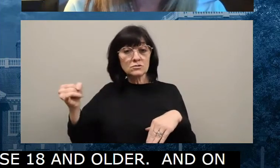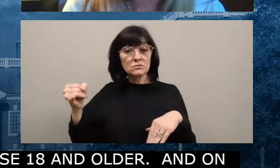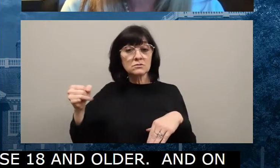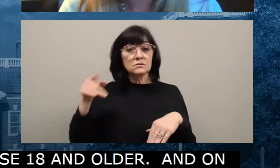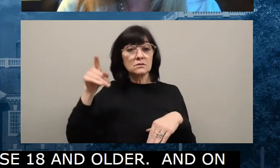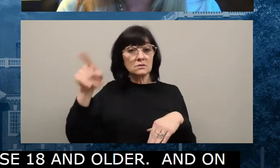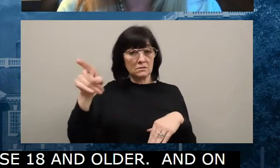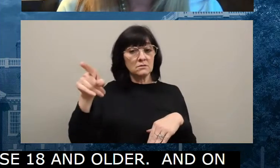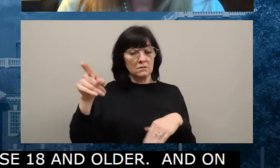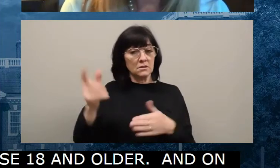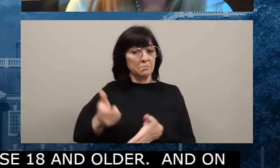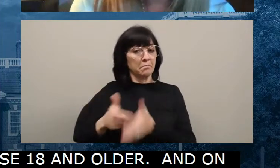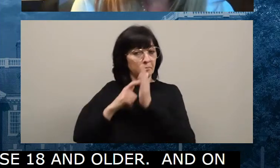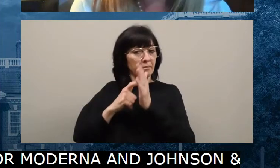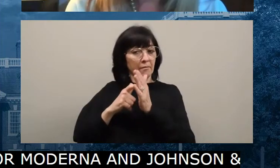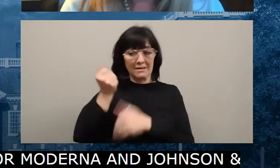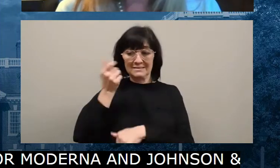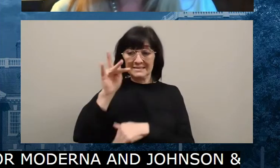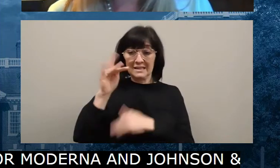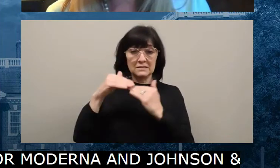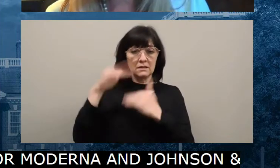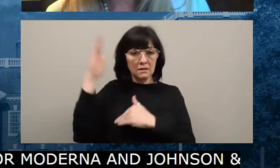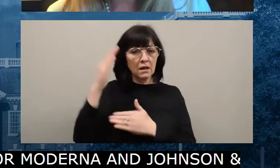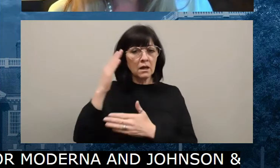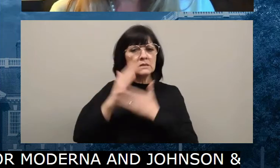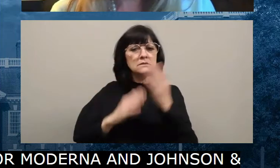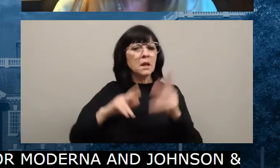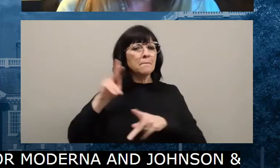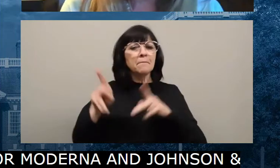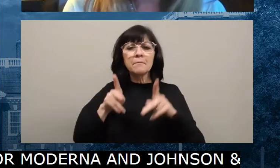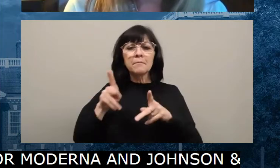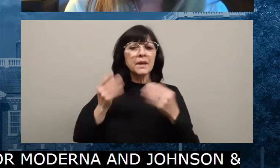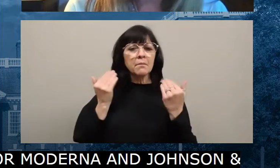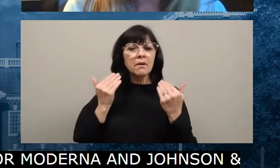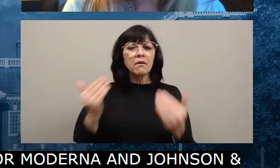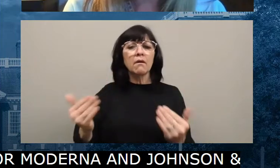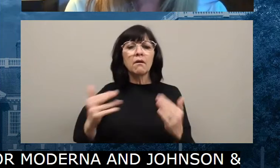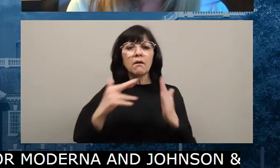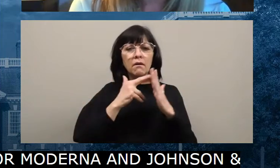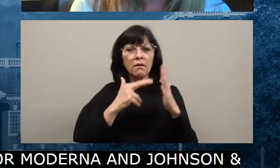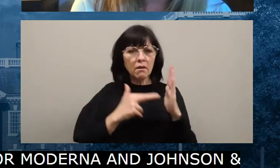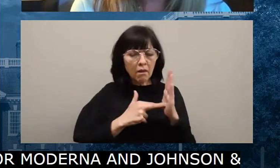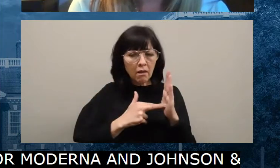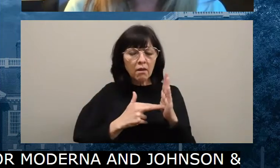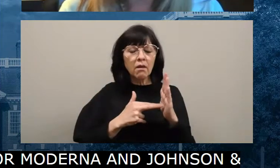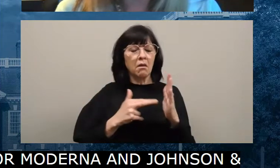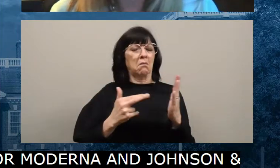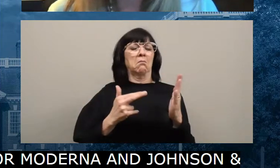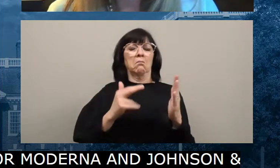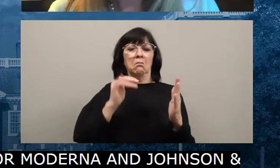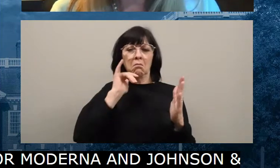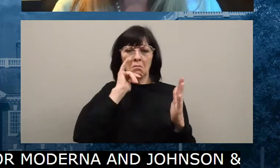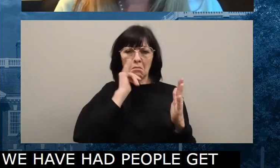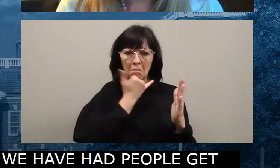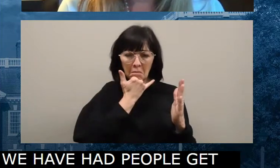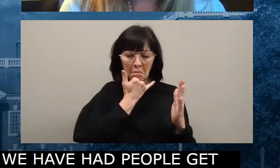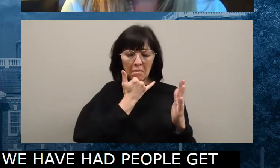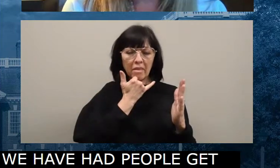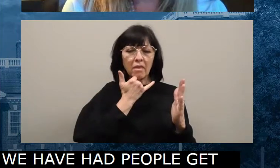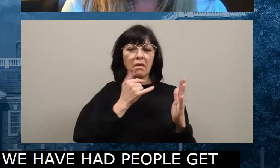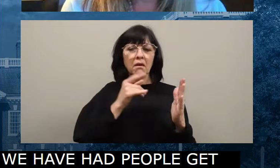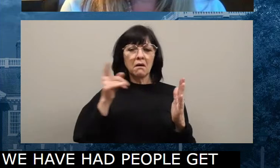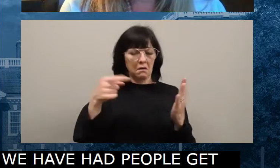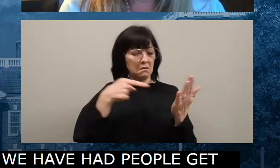be 18 and older, we have had people get signed up, and we try to uninvite them